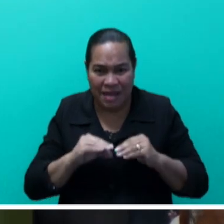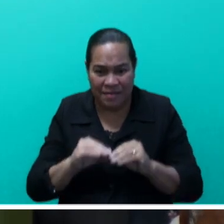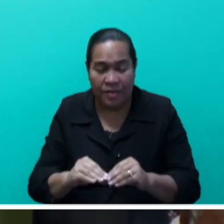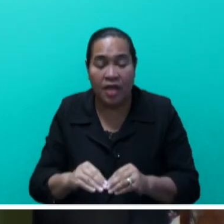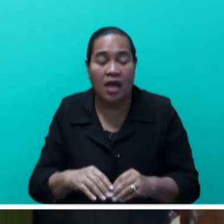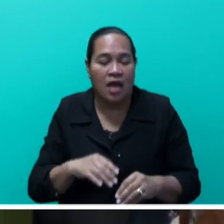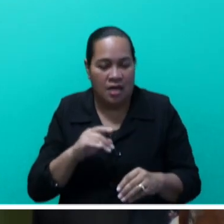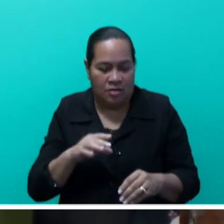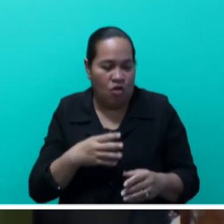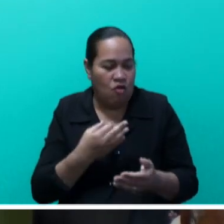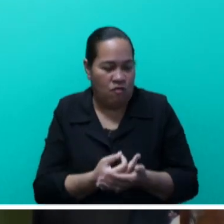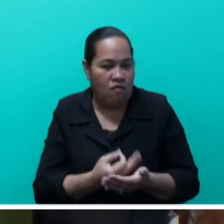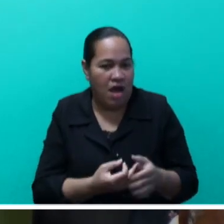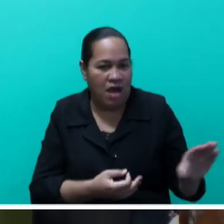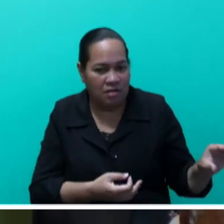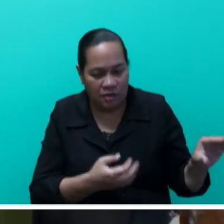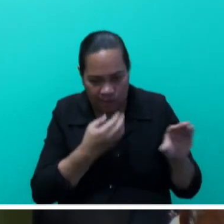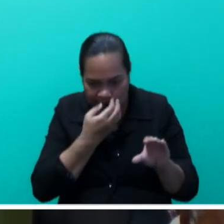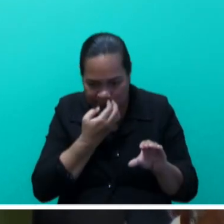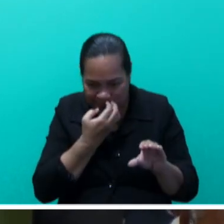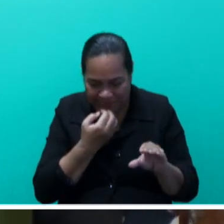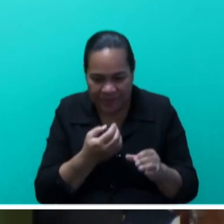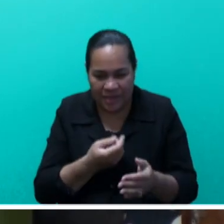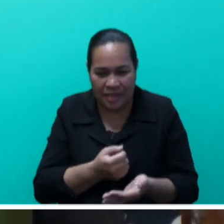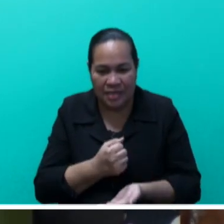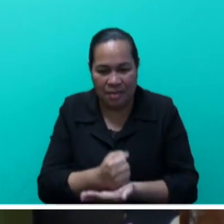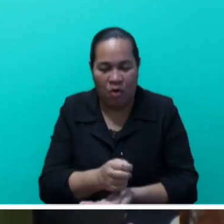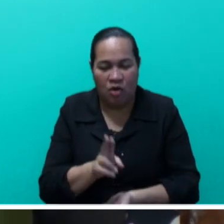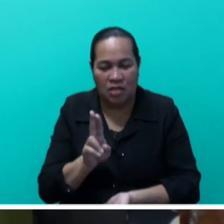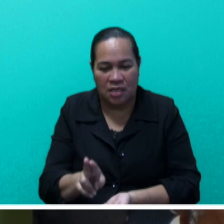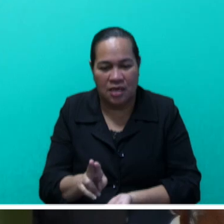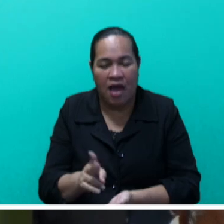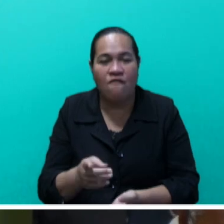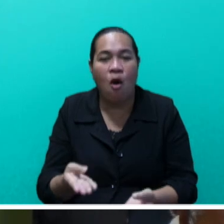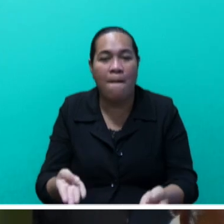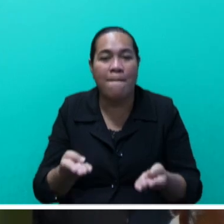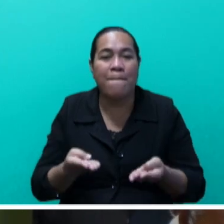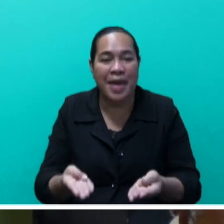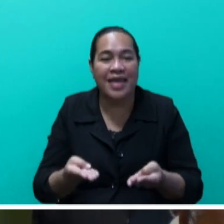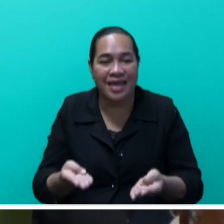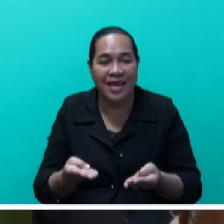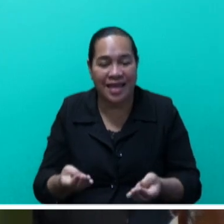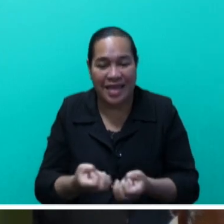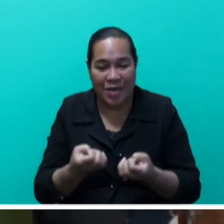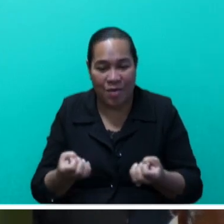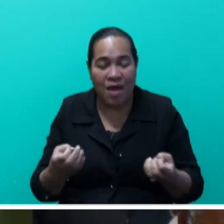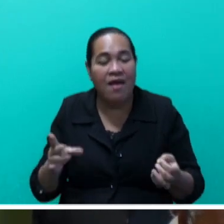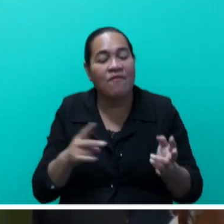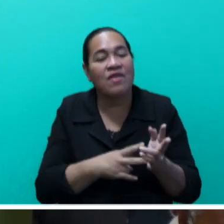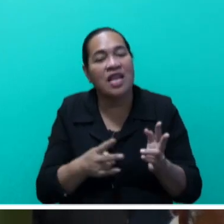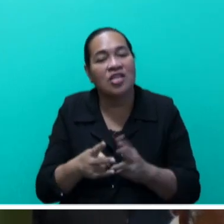with through HRDP for baking equipment from Ngaloa village in